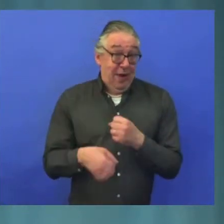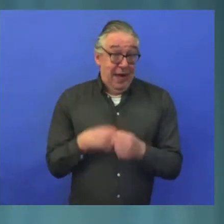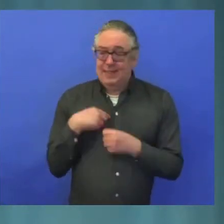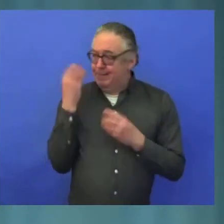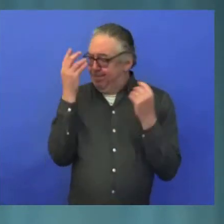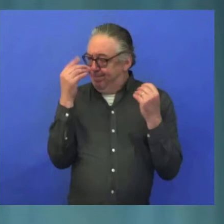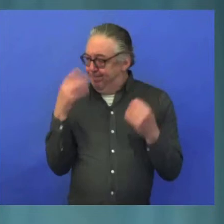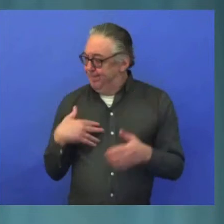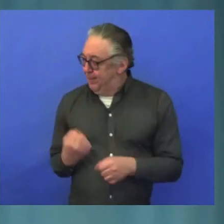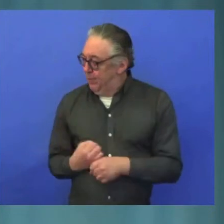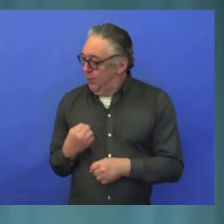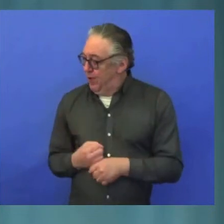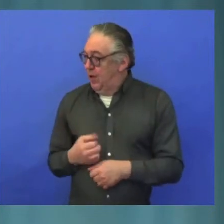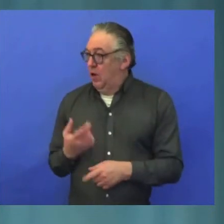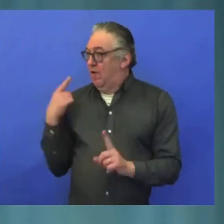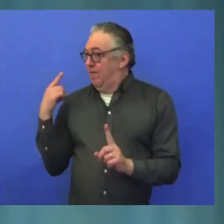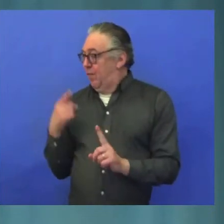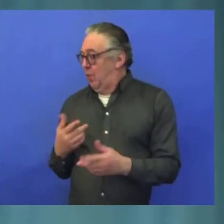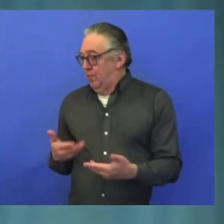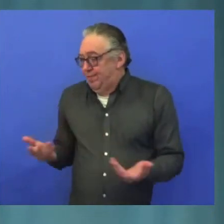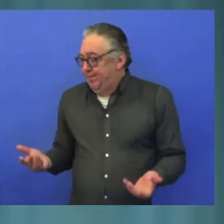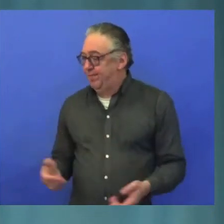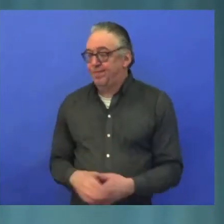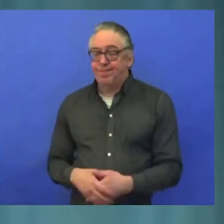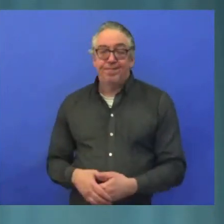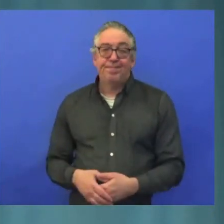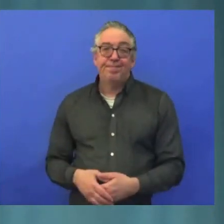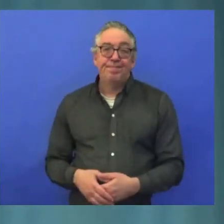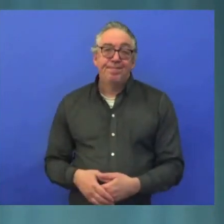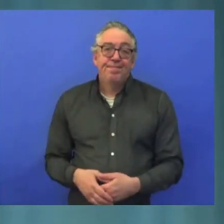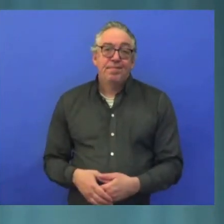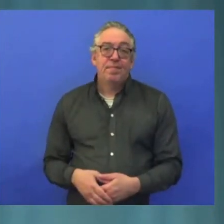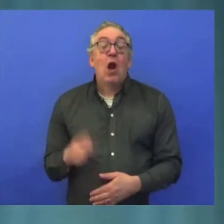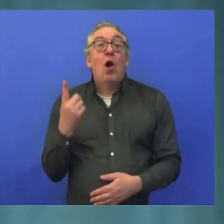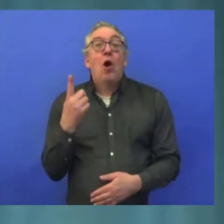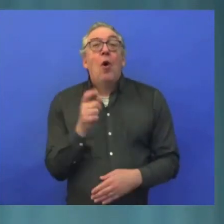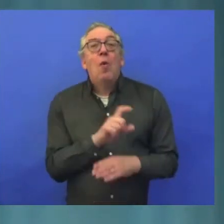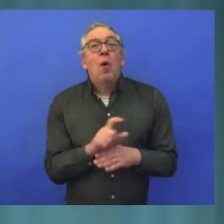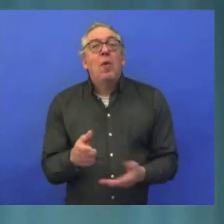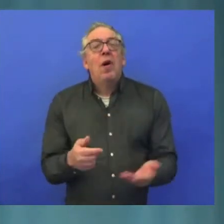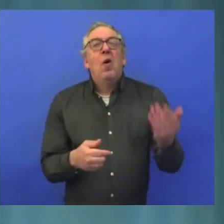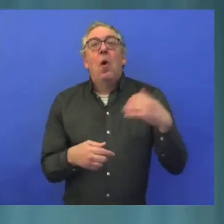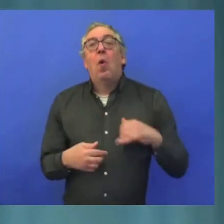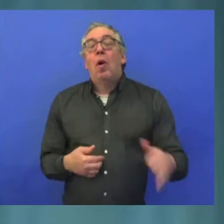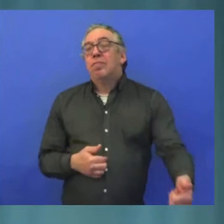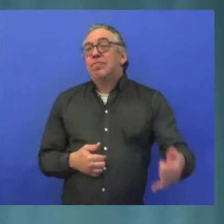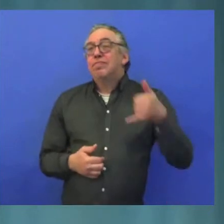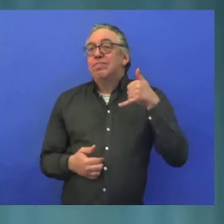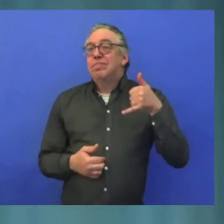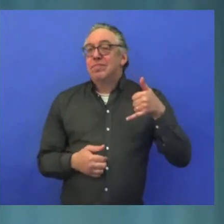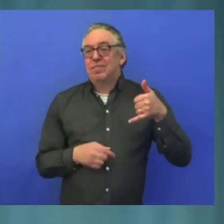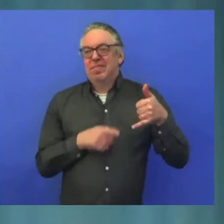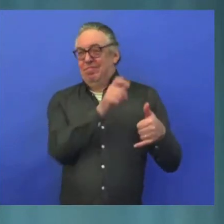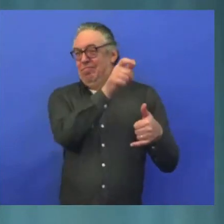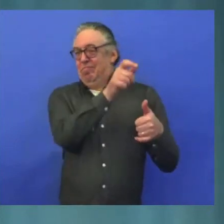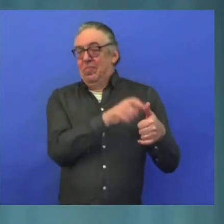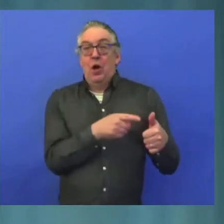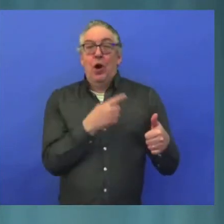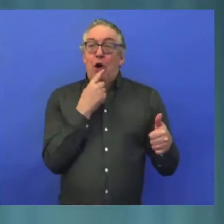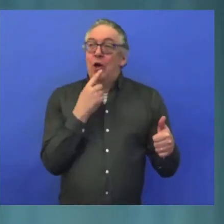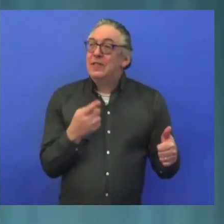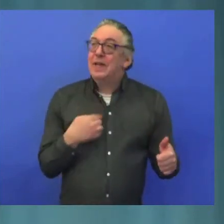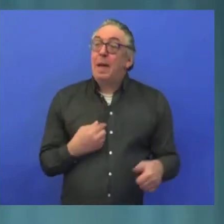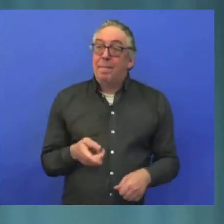I got a call of one of our customers that told me she needs a certificate for traveling with the plane with our